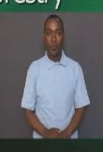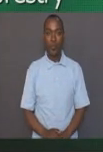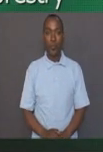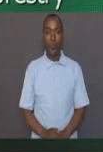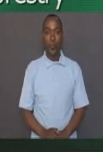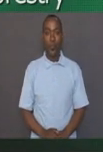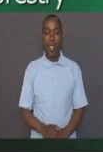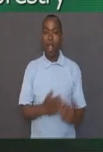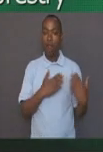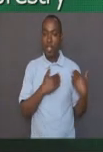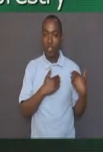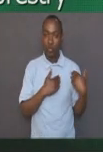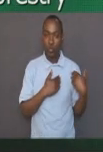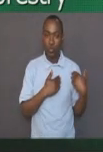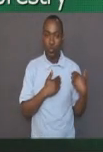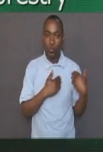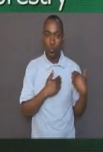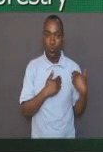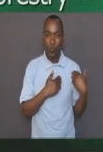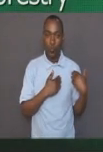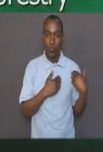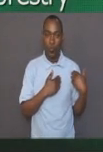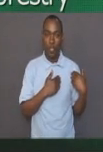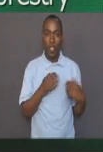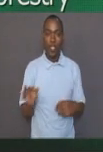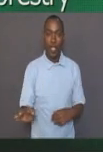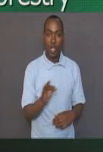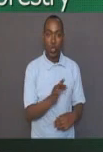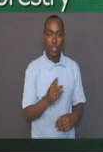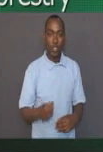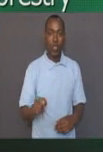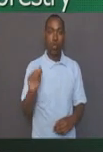is responsible for crop technology,